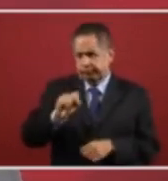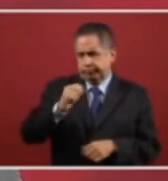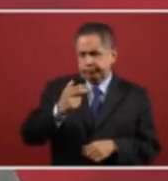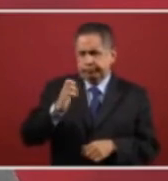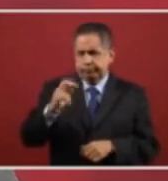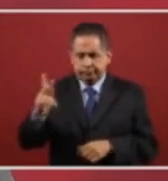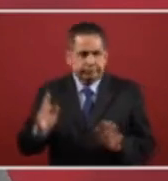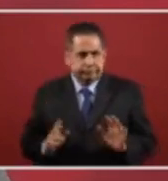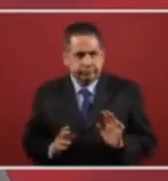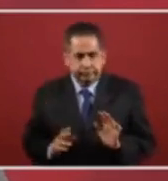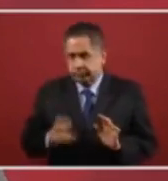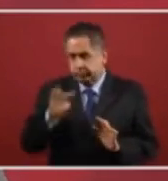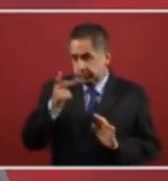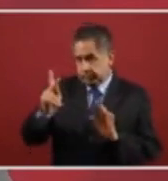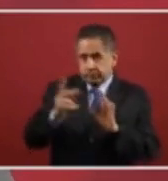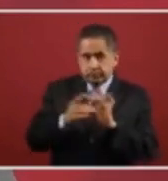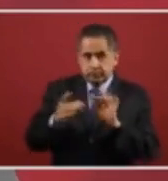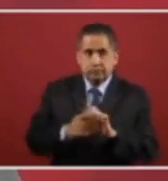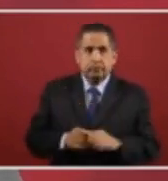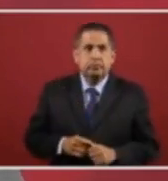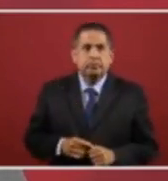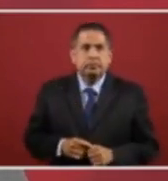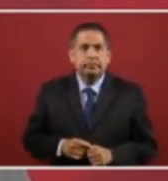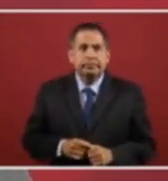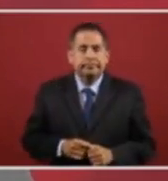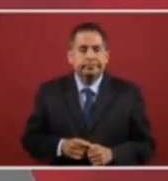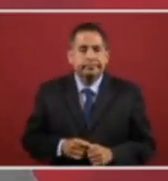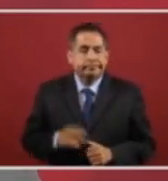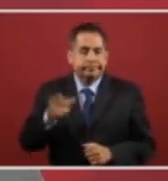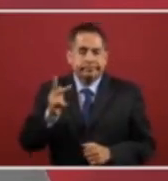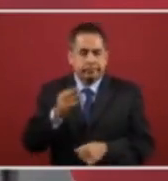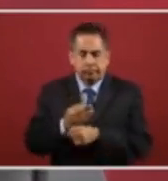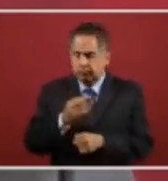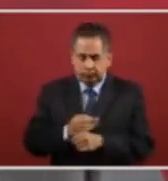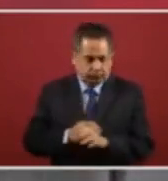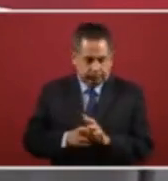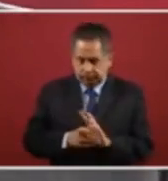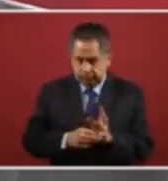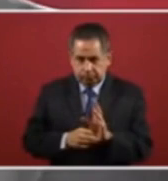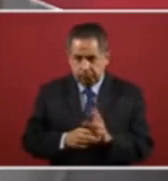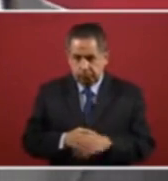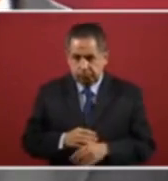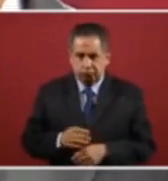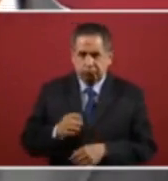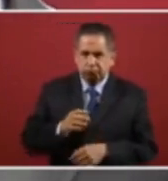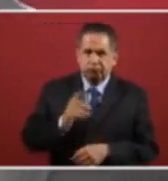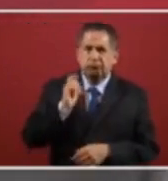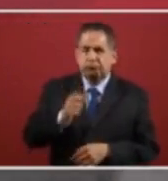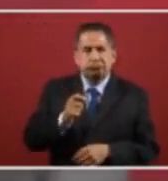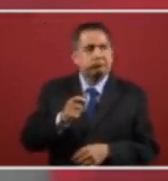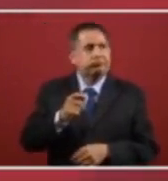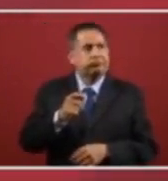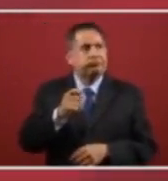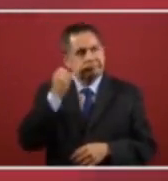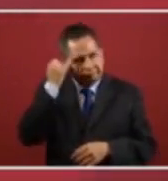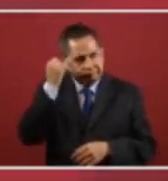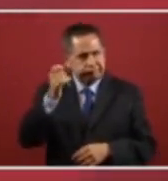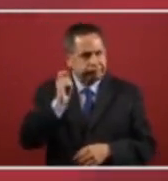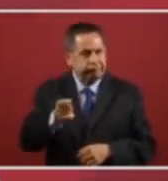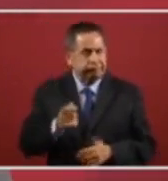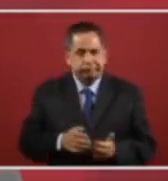this is done by the Secretary of Hacienda. No hay la intención de